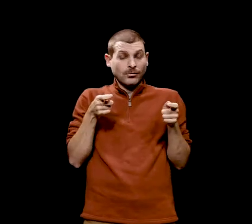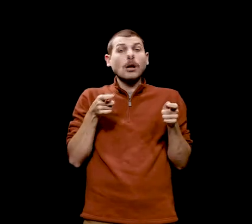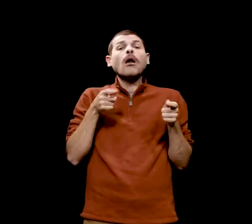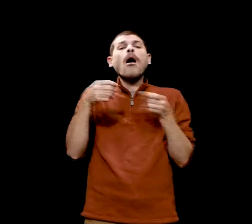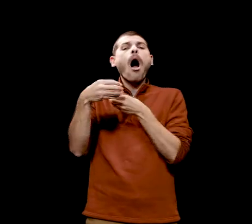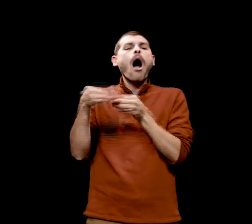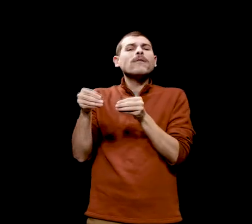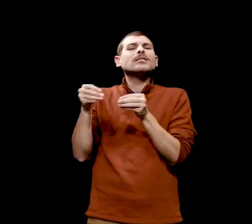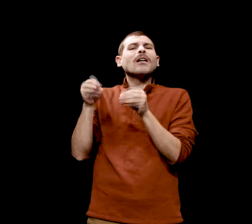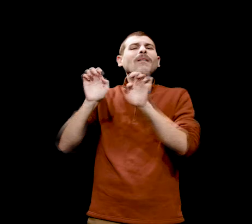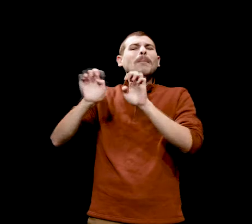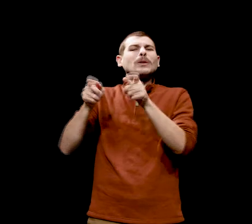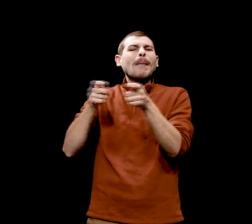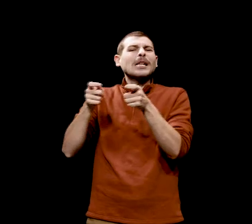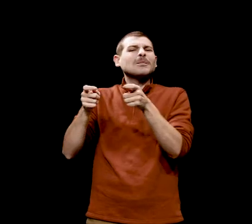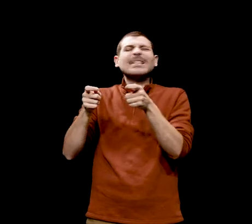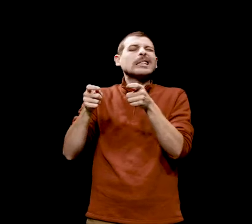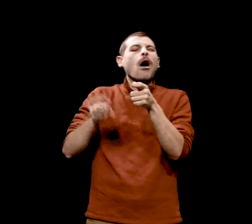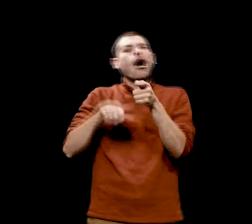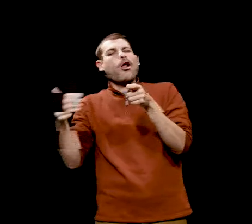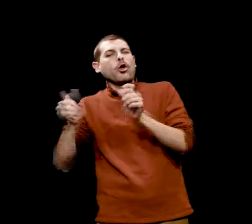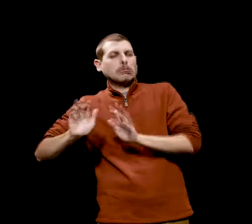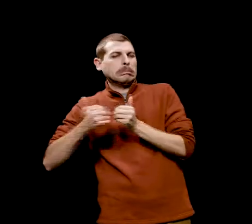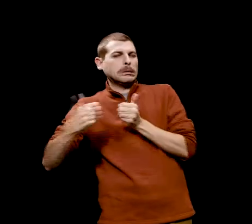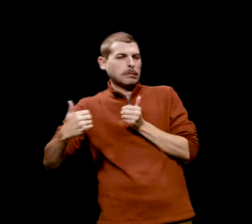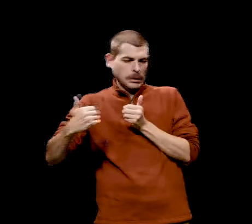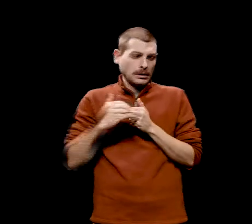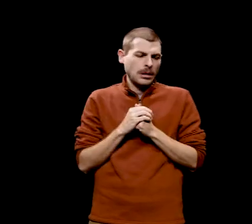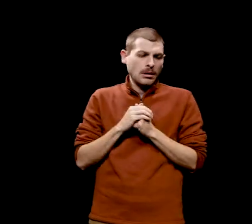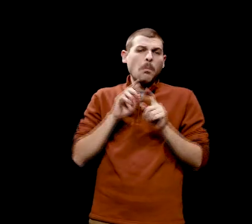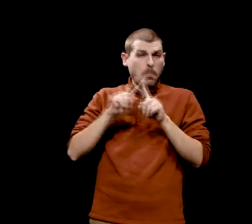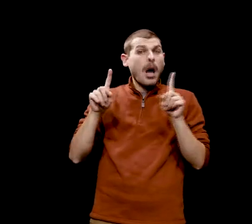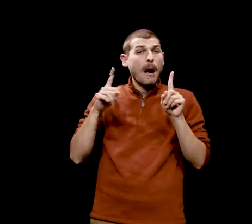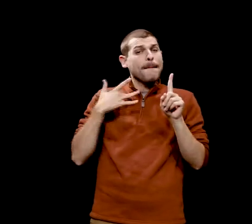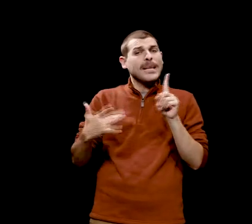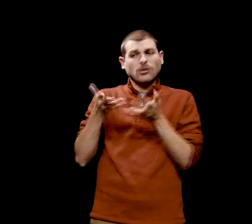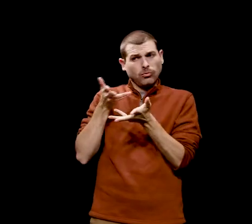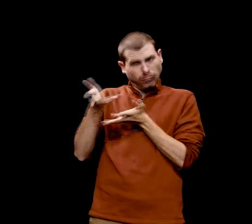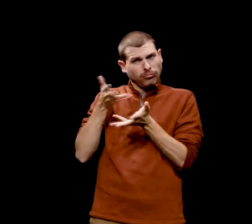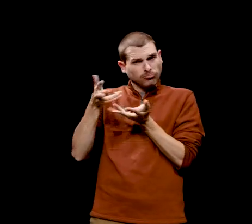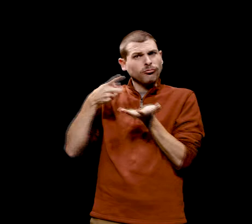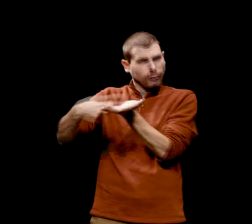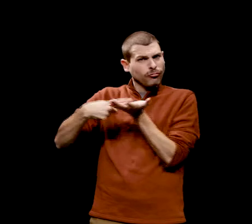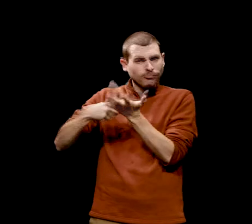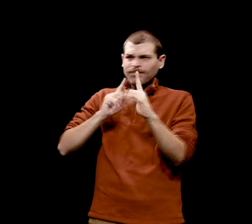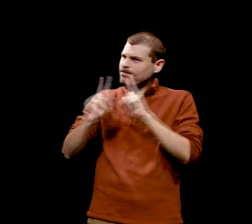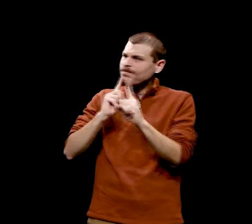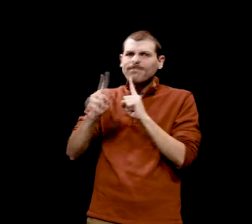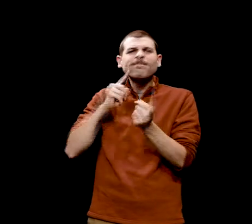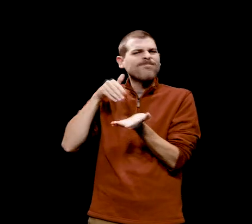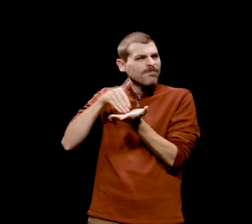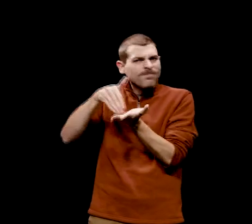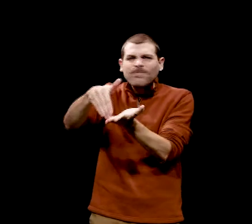Emergency Management does not report directly to me, but I have direct interactions and regular interactions with them.